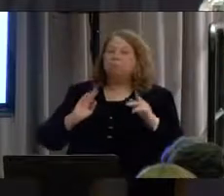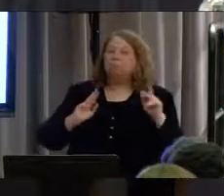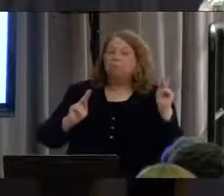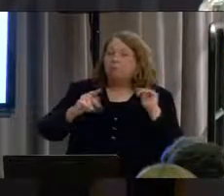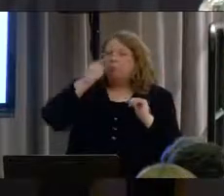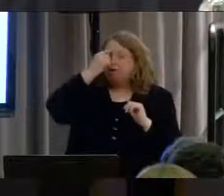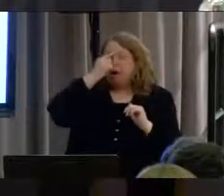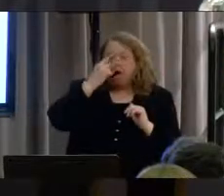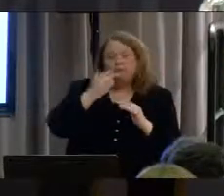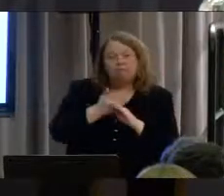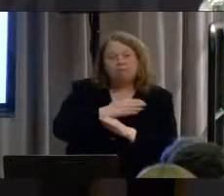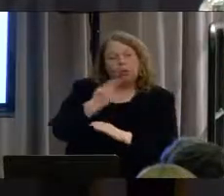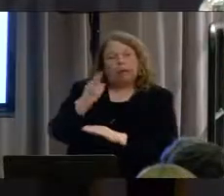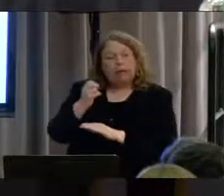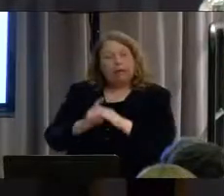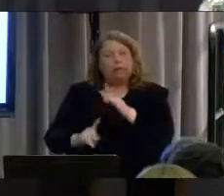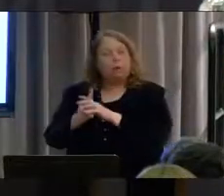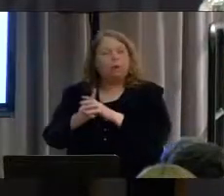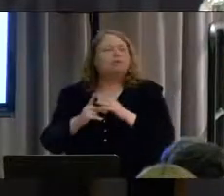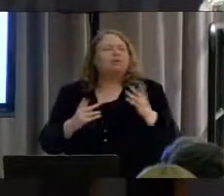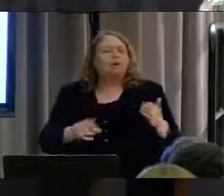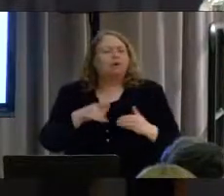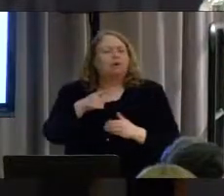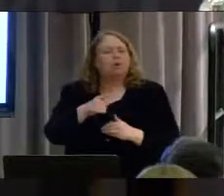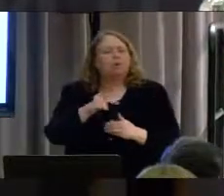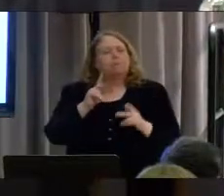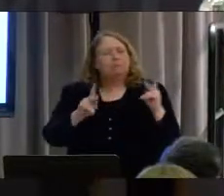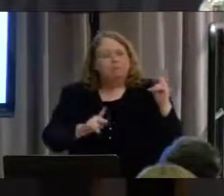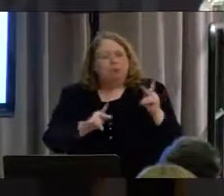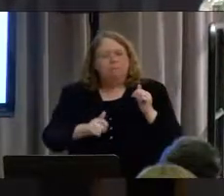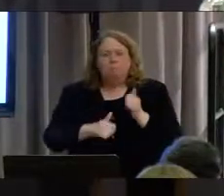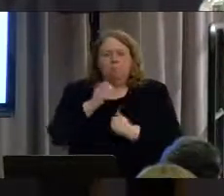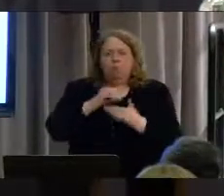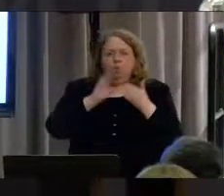happen. So ironically, if you tell this fairy tale, and I find that most of the